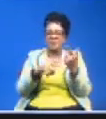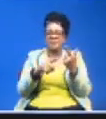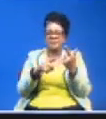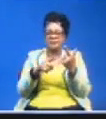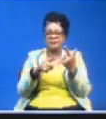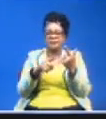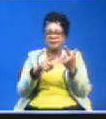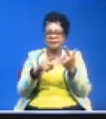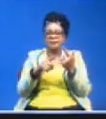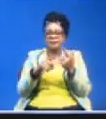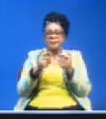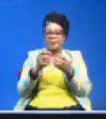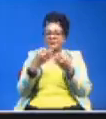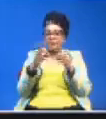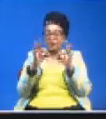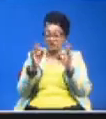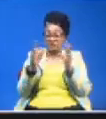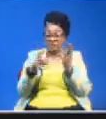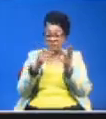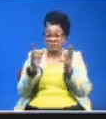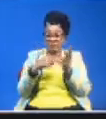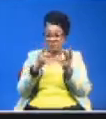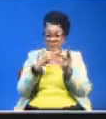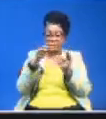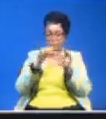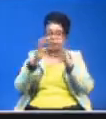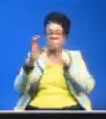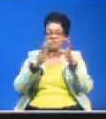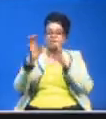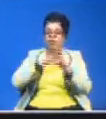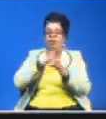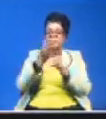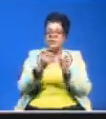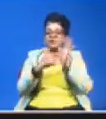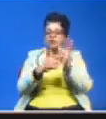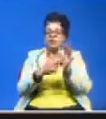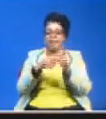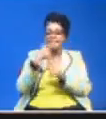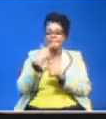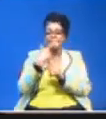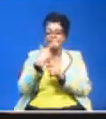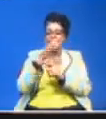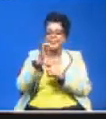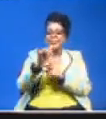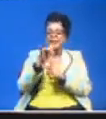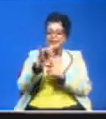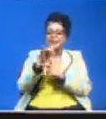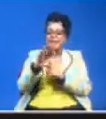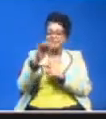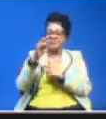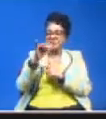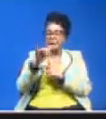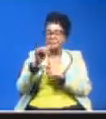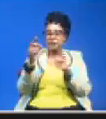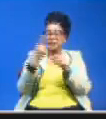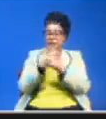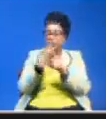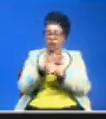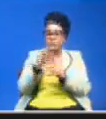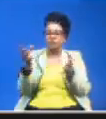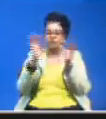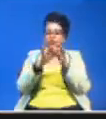shows. Fresh statistics from the Communications Authority of Kenya indicate that the growth rate elevated the multinational to